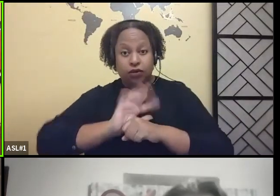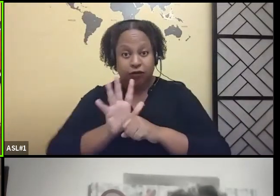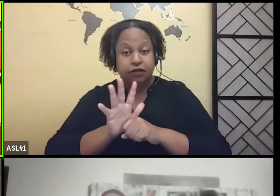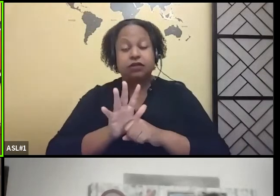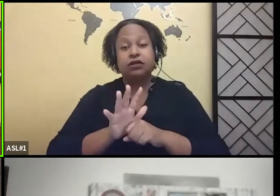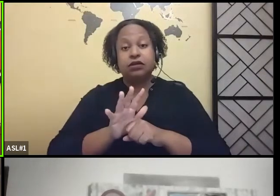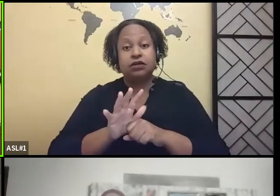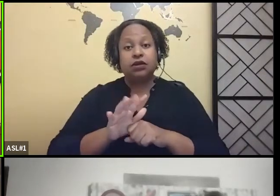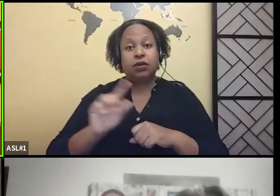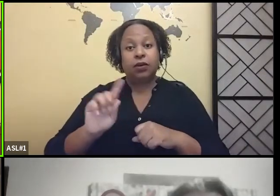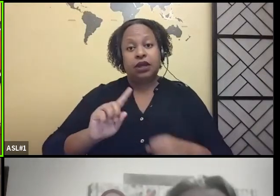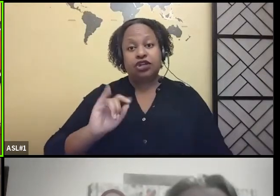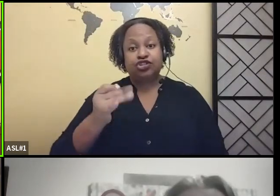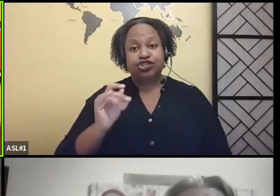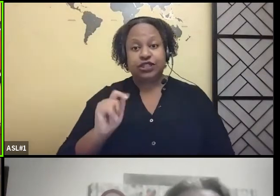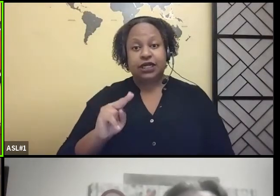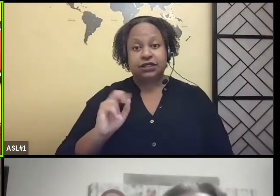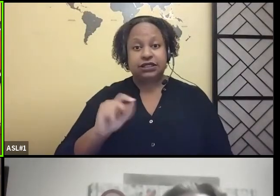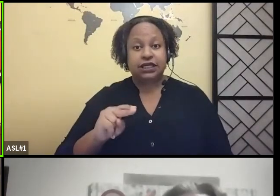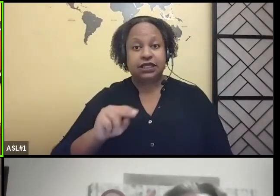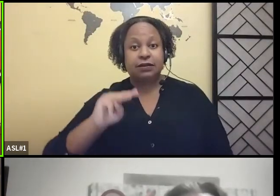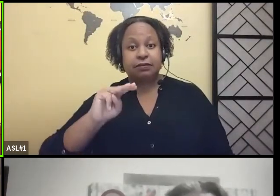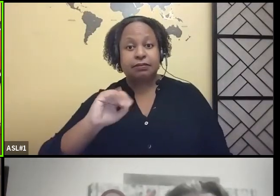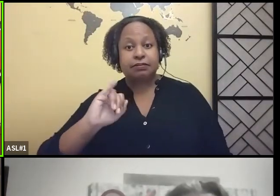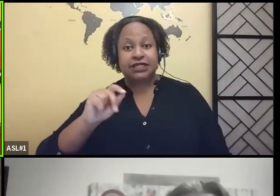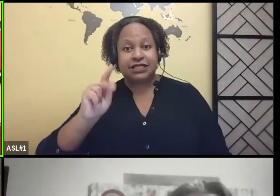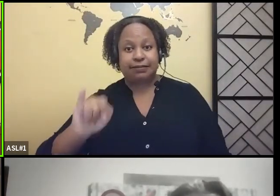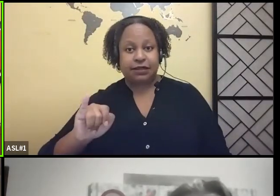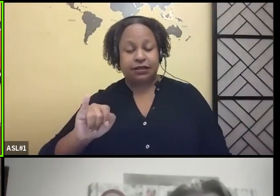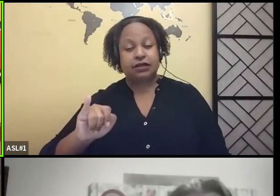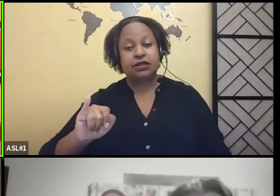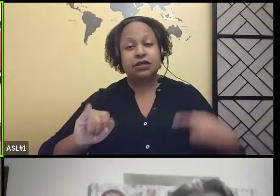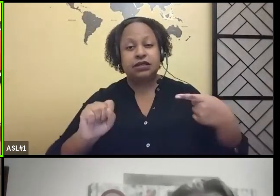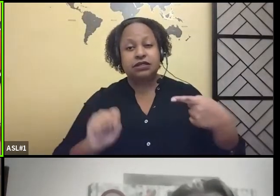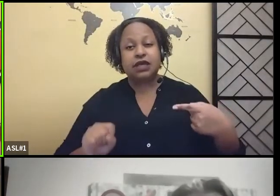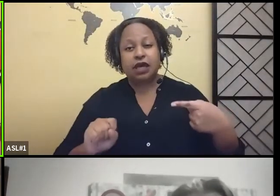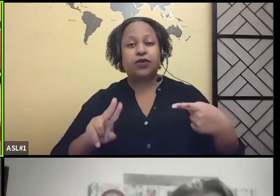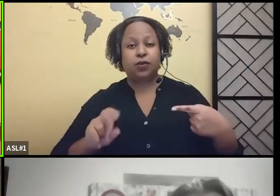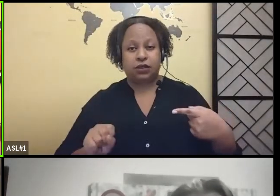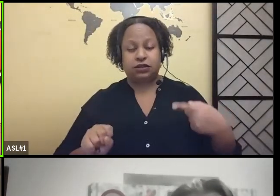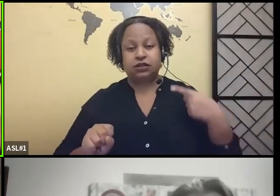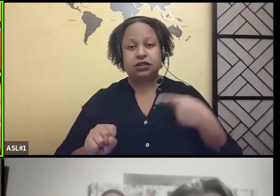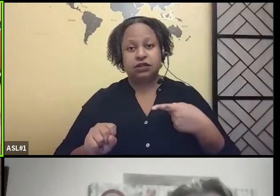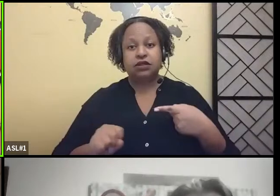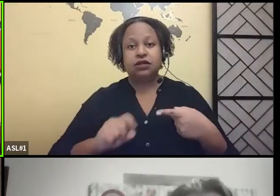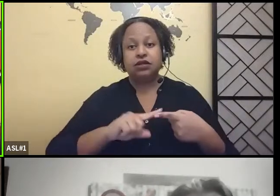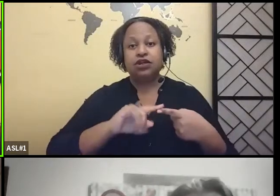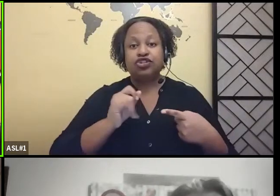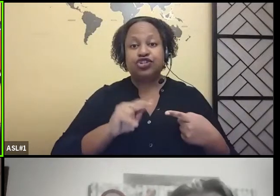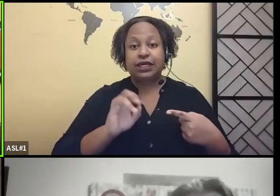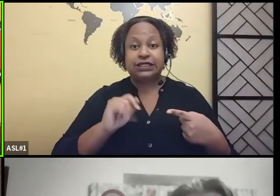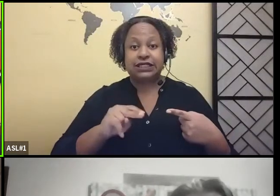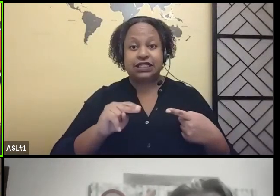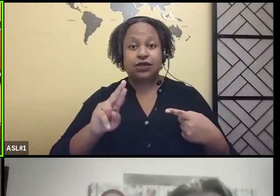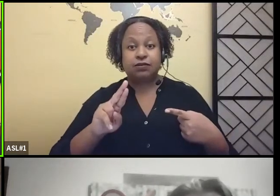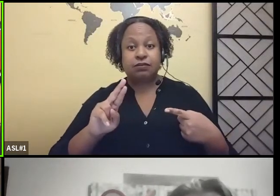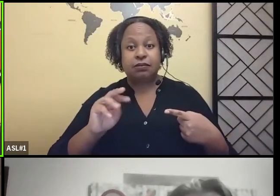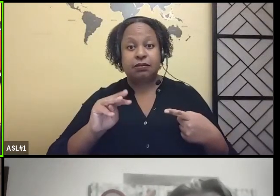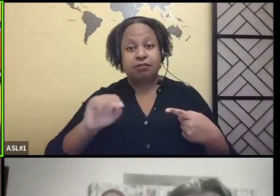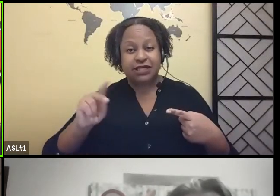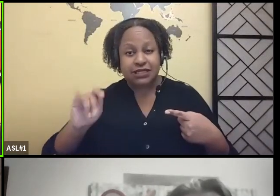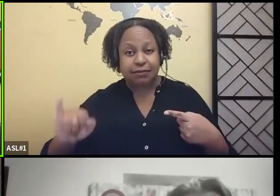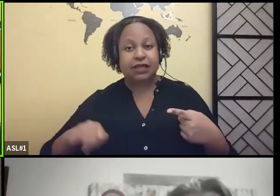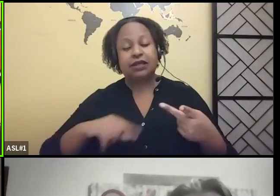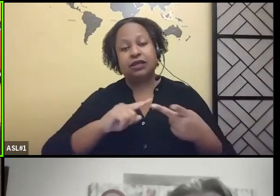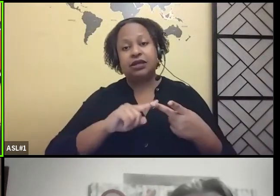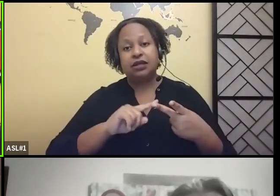develop in Jackson, Mississippi. And Jackson, Mississippi and Jackson Rising, you know, come out of